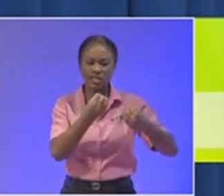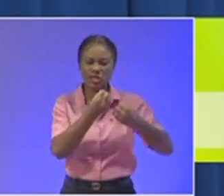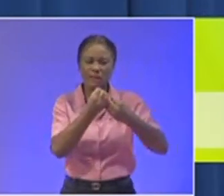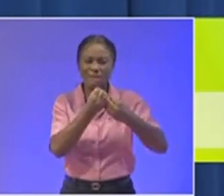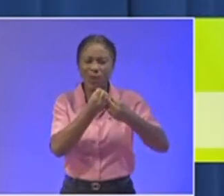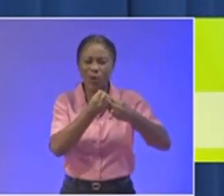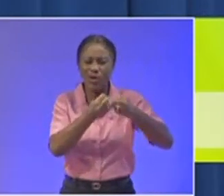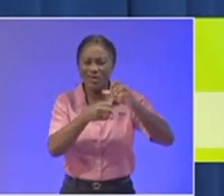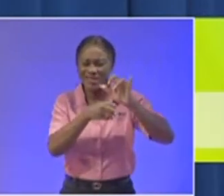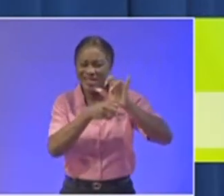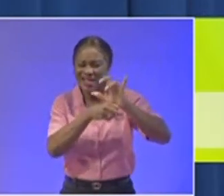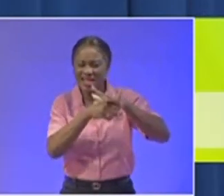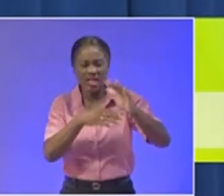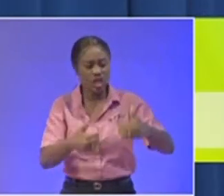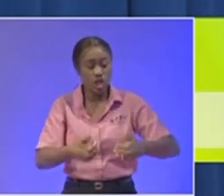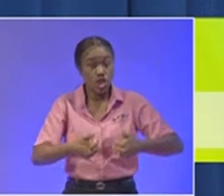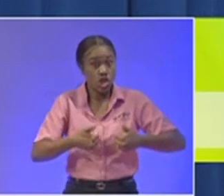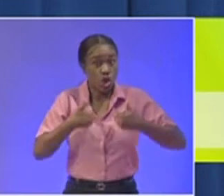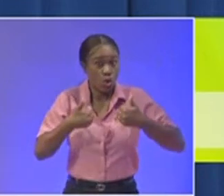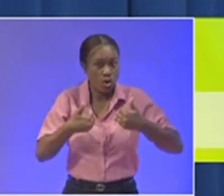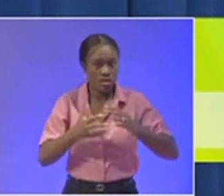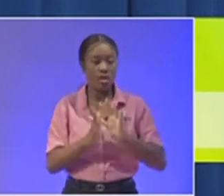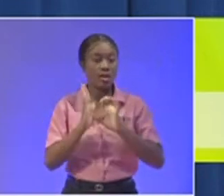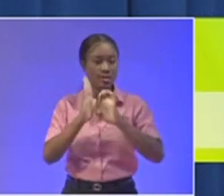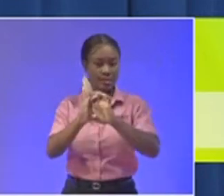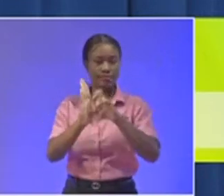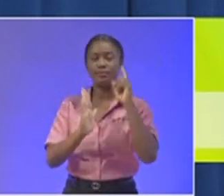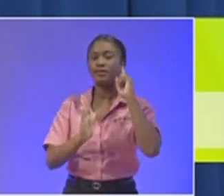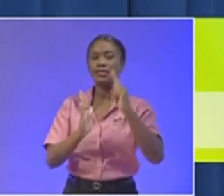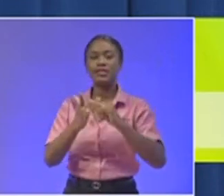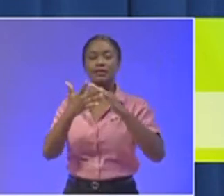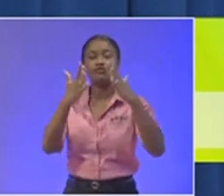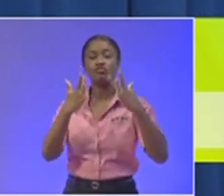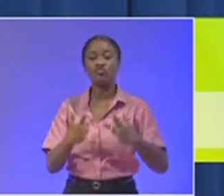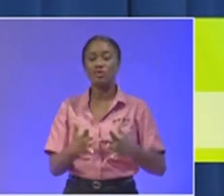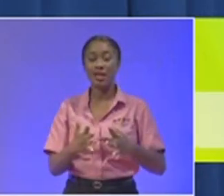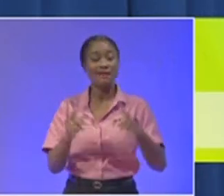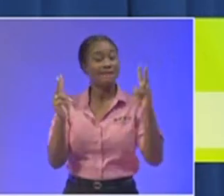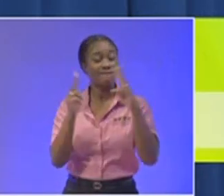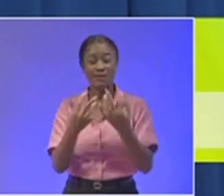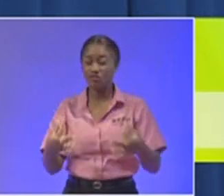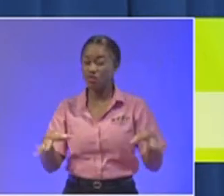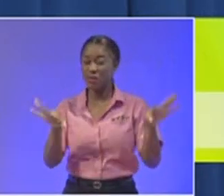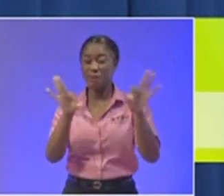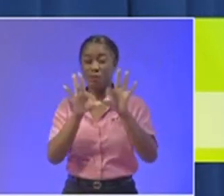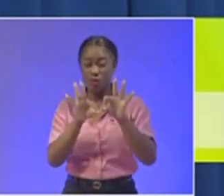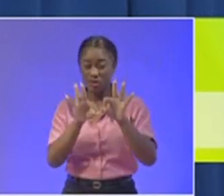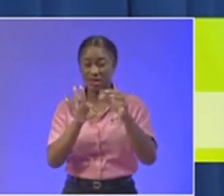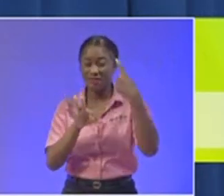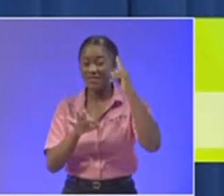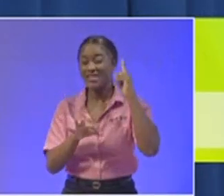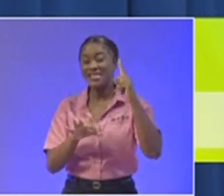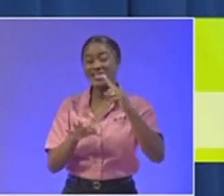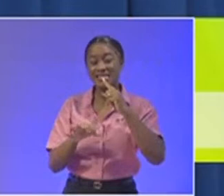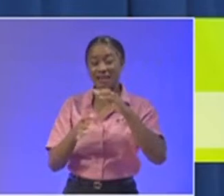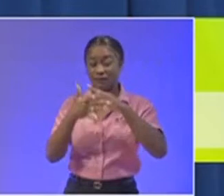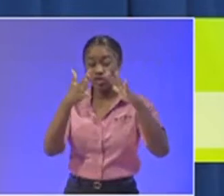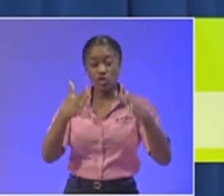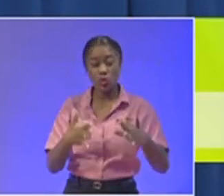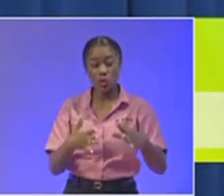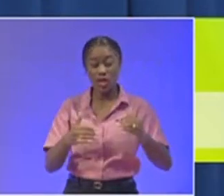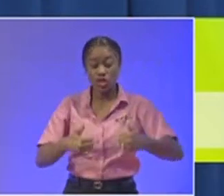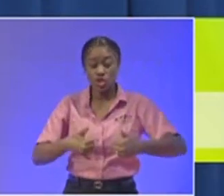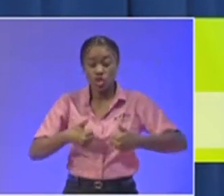to touch on has to do, for example, with deaf students. Early intervention is so critical for deaf students. So something as simple